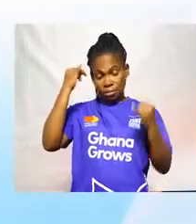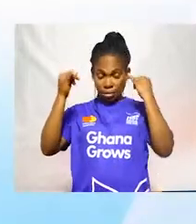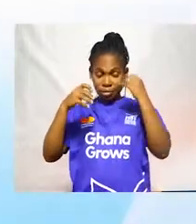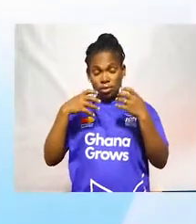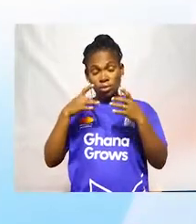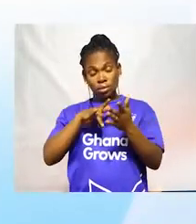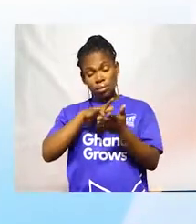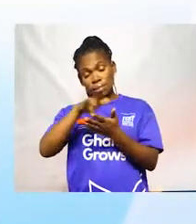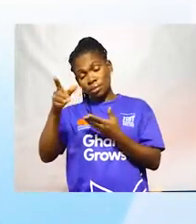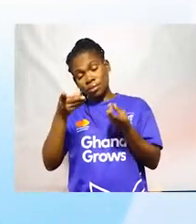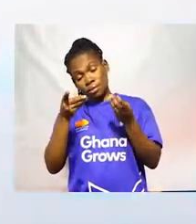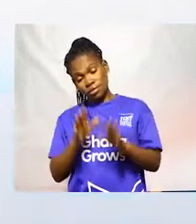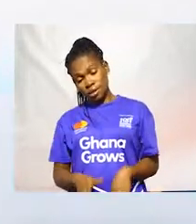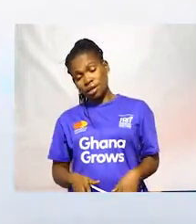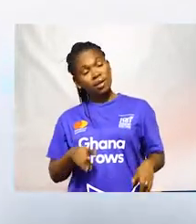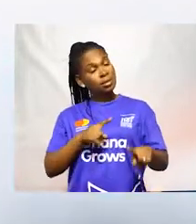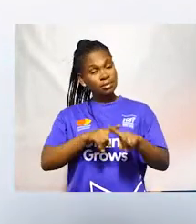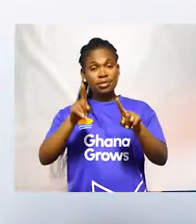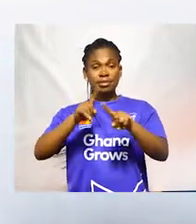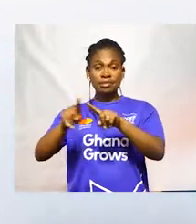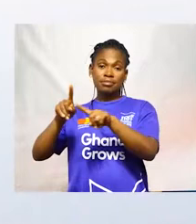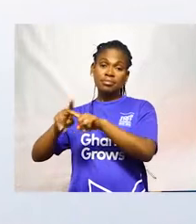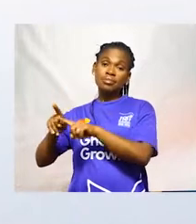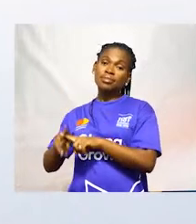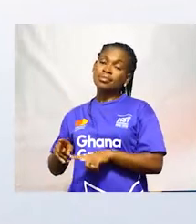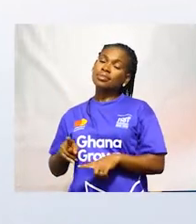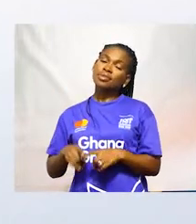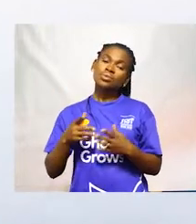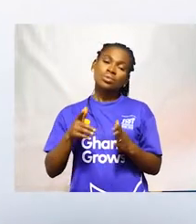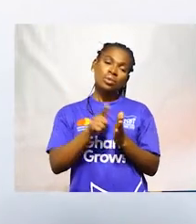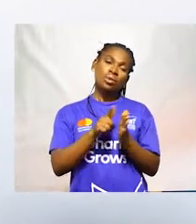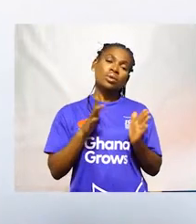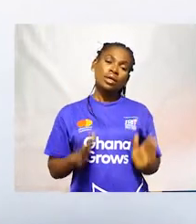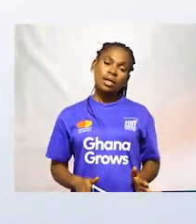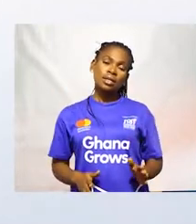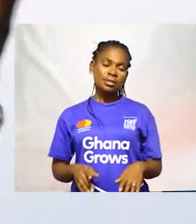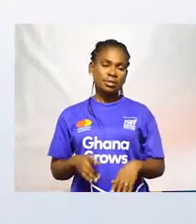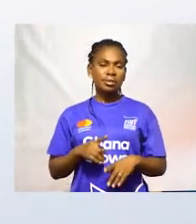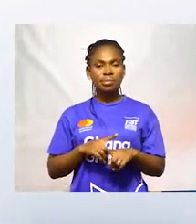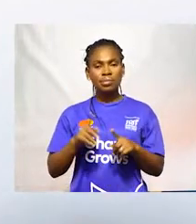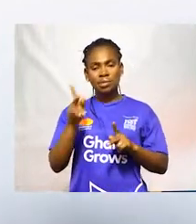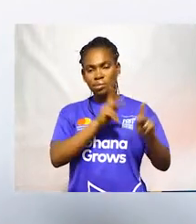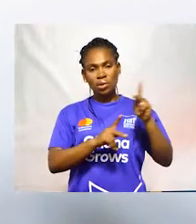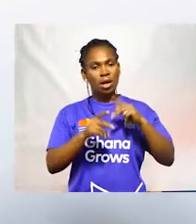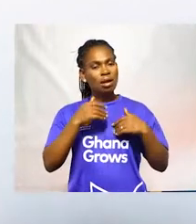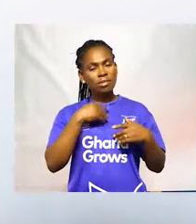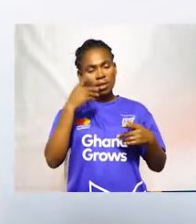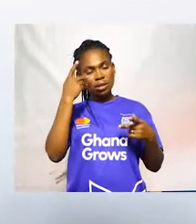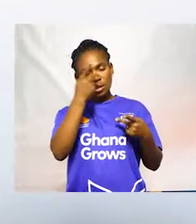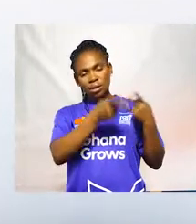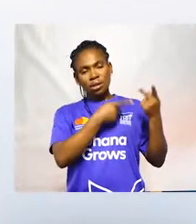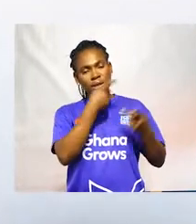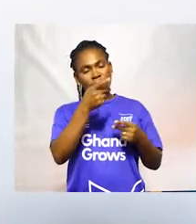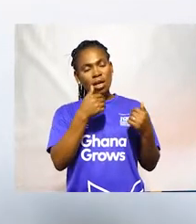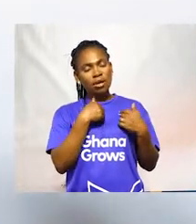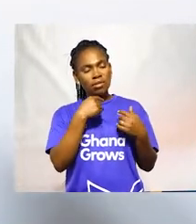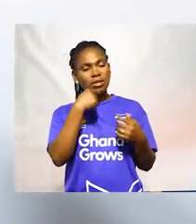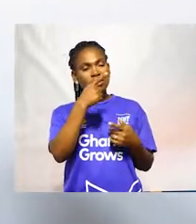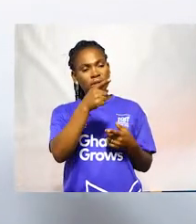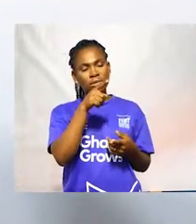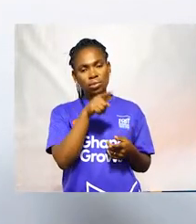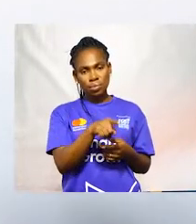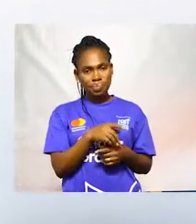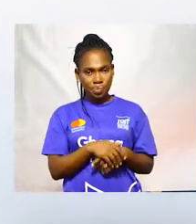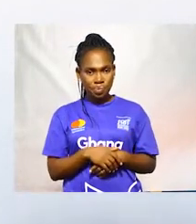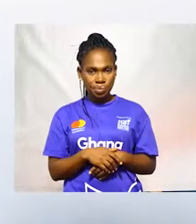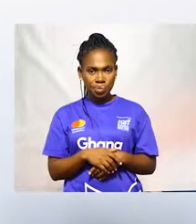Okay, lawyer in this. Yes. Yeah. I mean, you want to be a lawyer. And people have all kinds of things they tell you. And for me, where I am